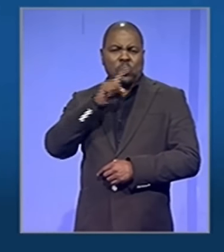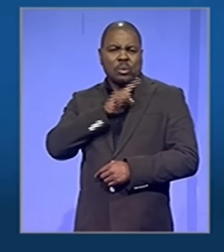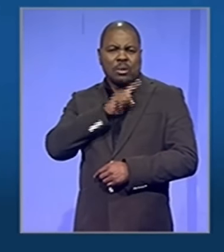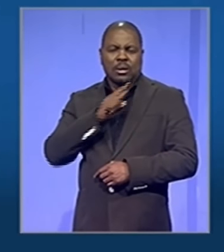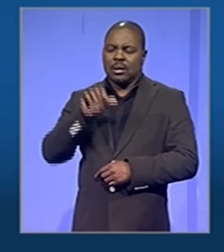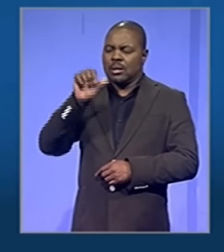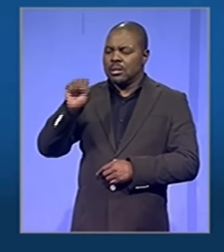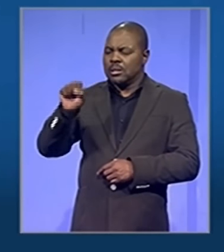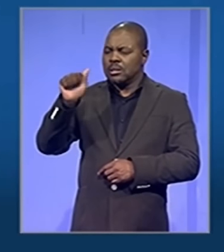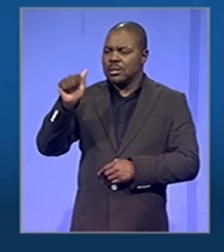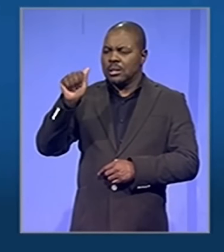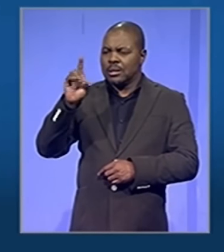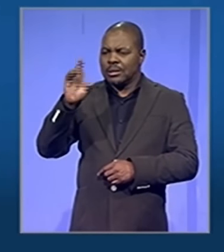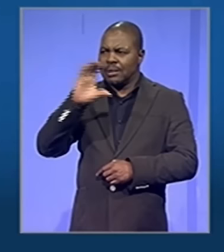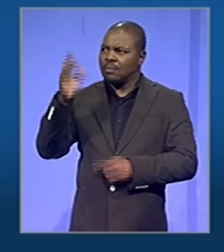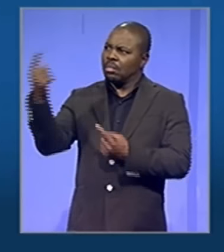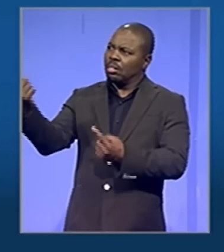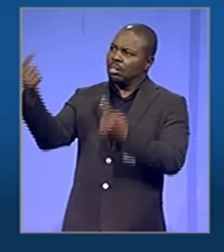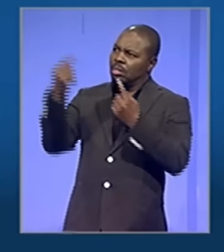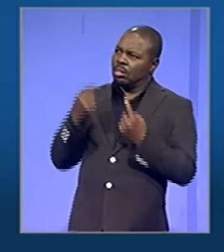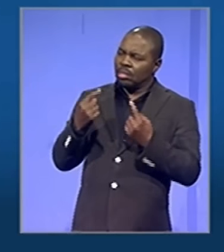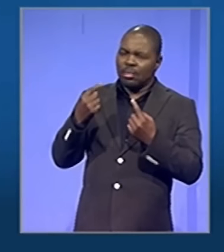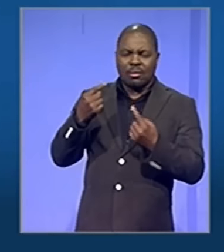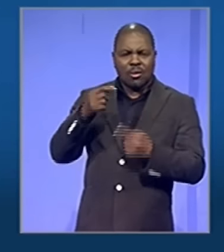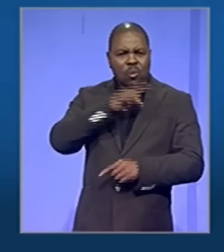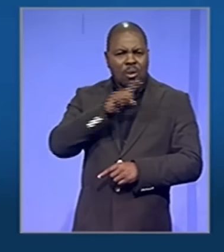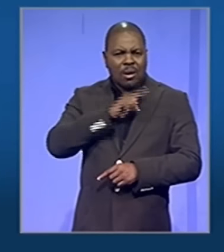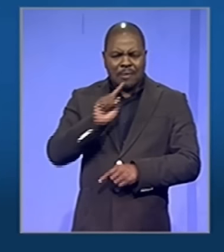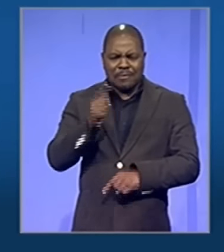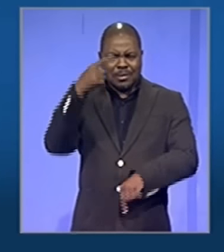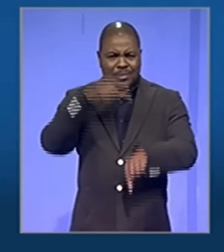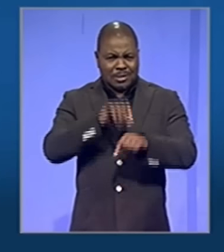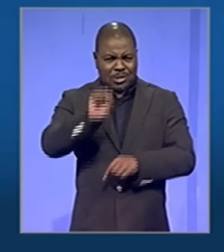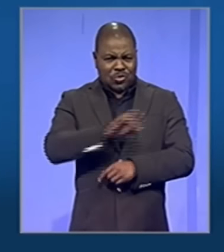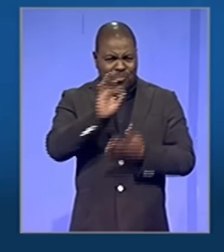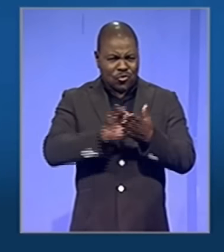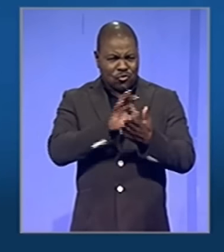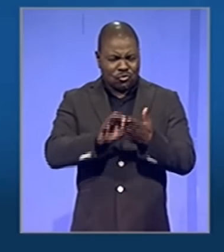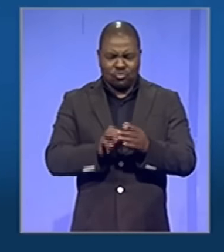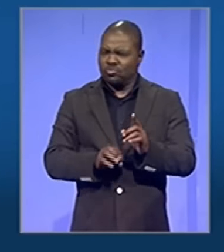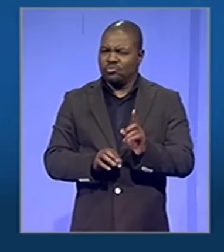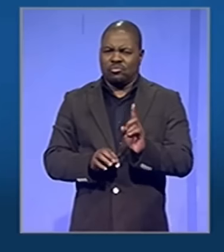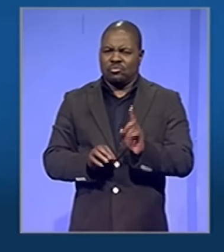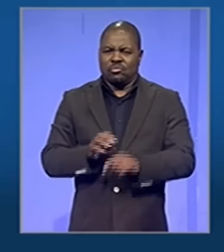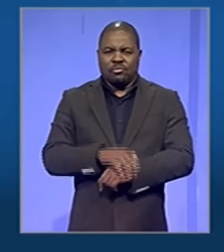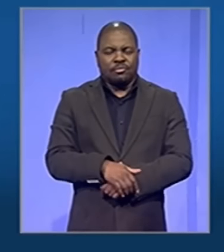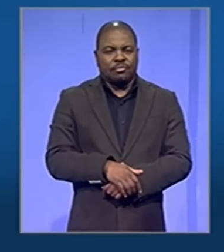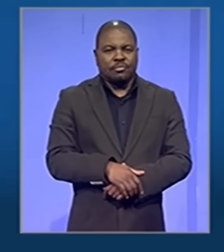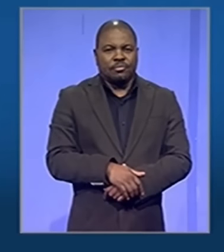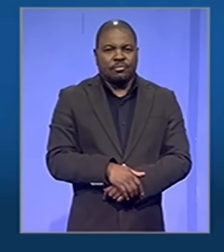tsa SADC di swanelwa go tla gobane ga se dikgetho tsa mathomo tsa Aforika Borwa.